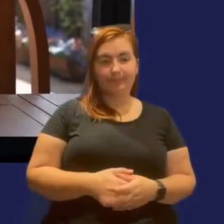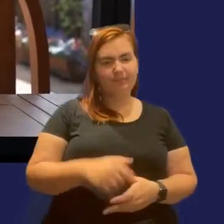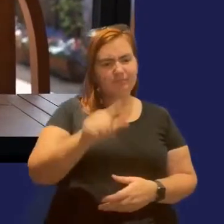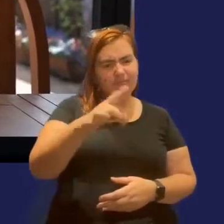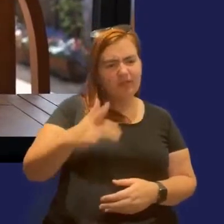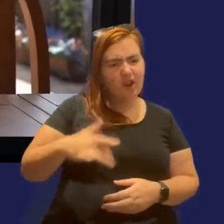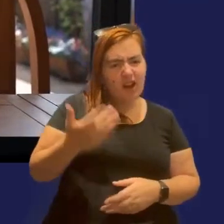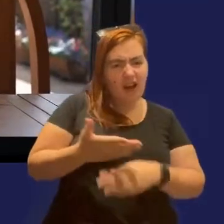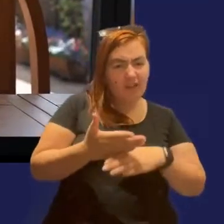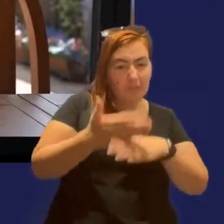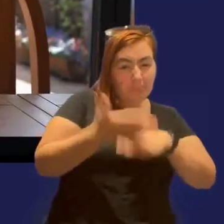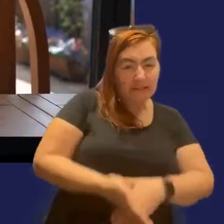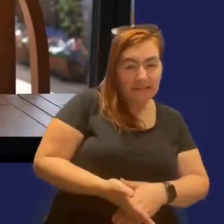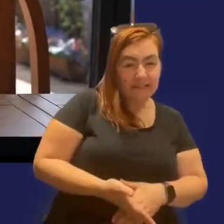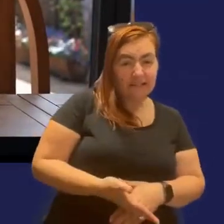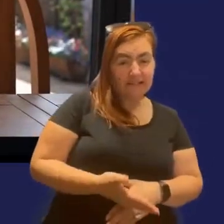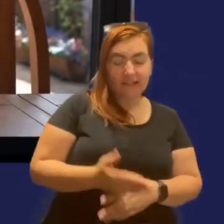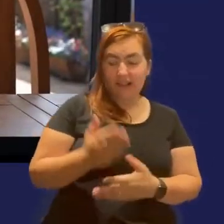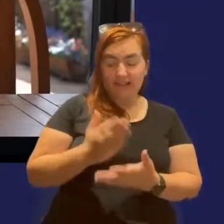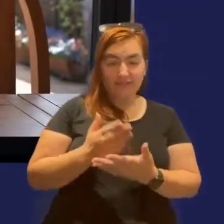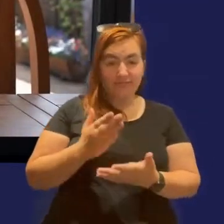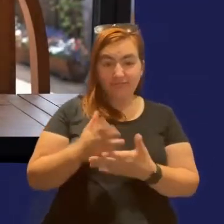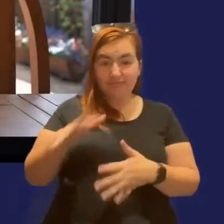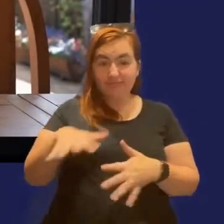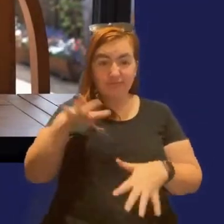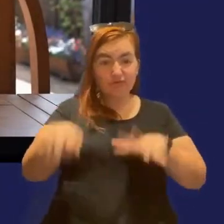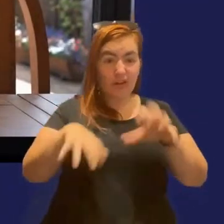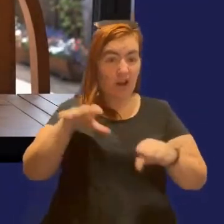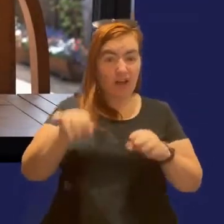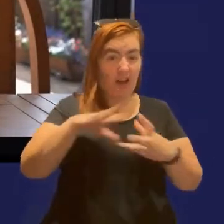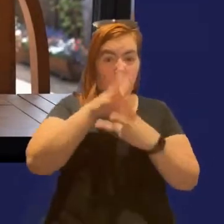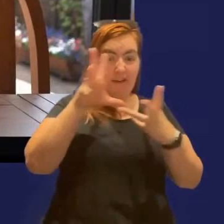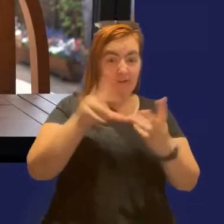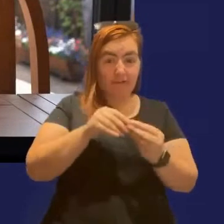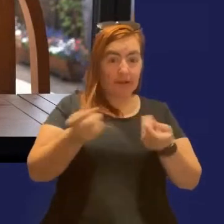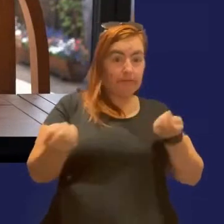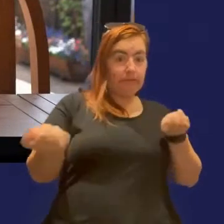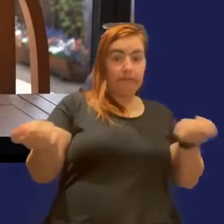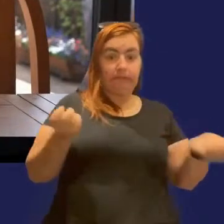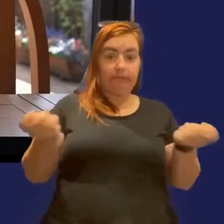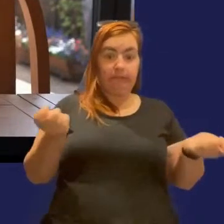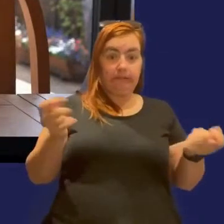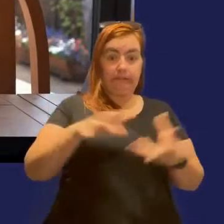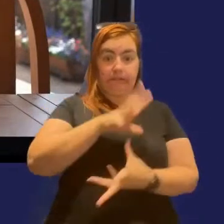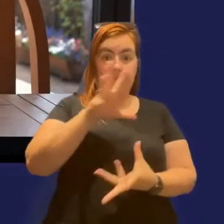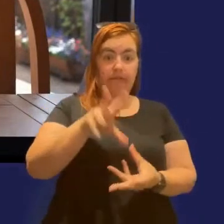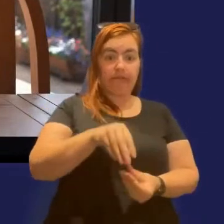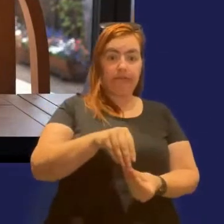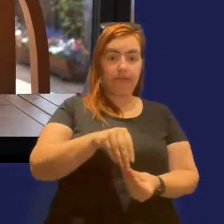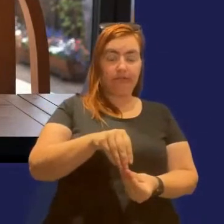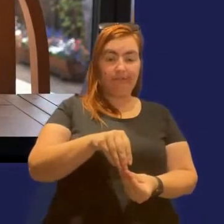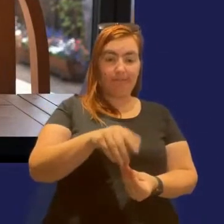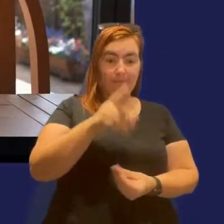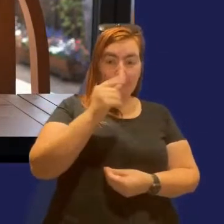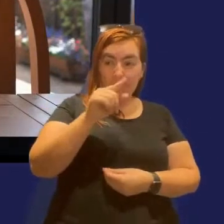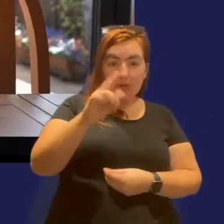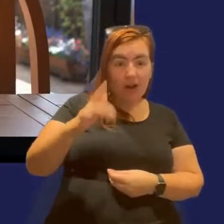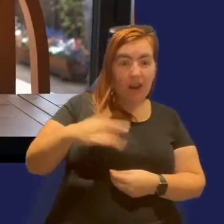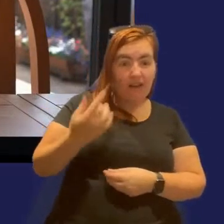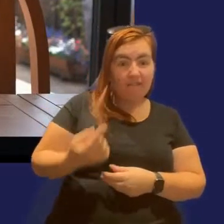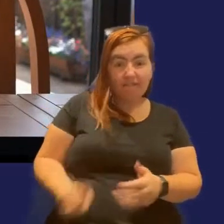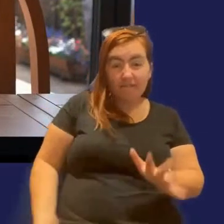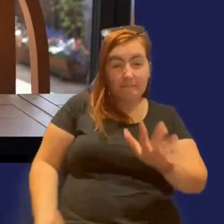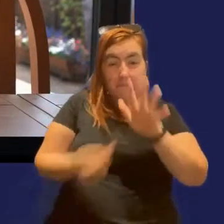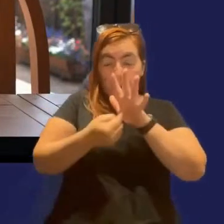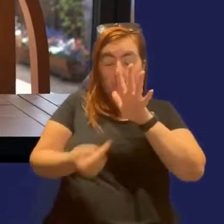Do you have a busy life? Are you struggling to keep it all together, spinning all those plates? Are the really important things in your